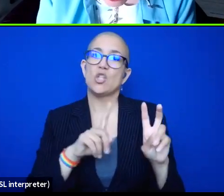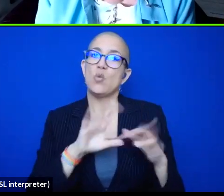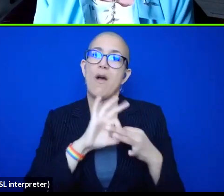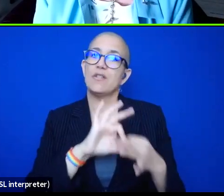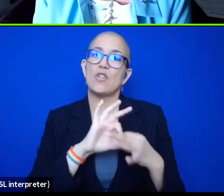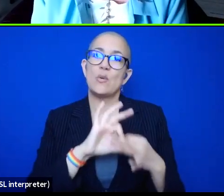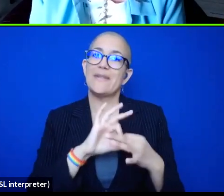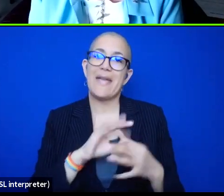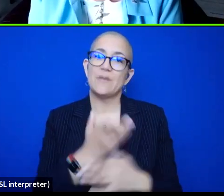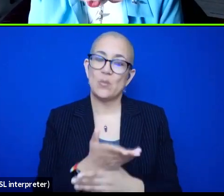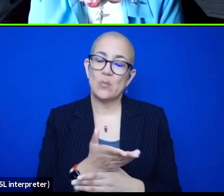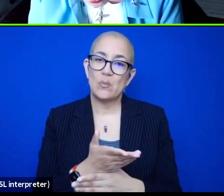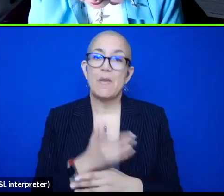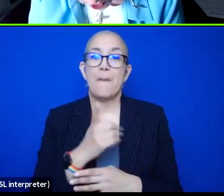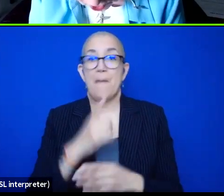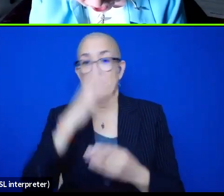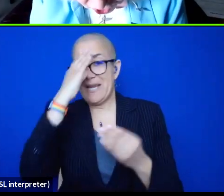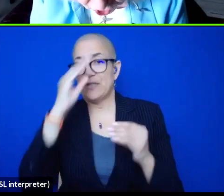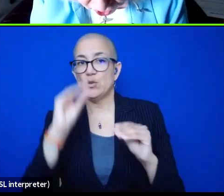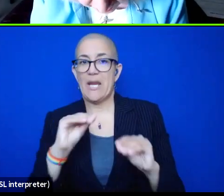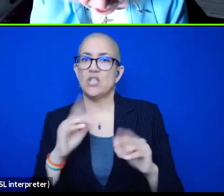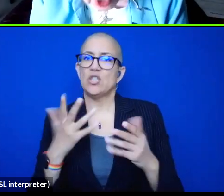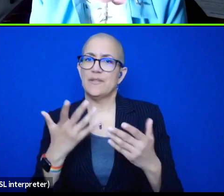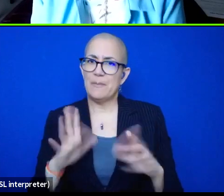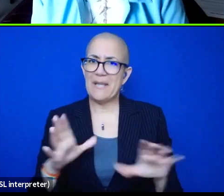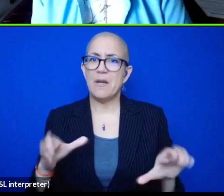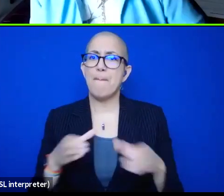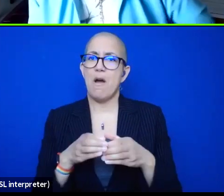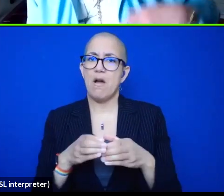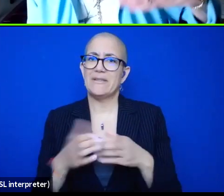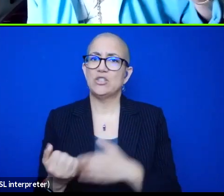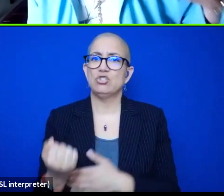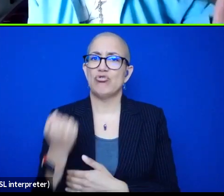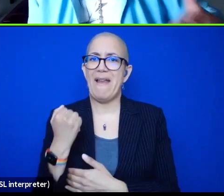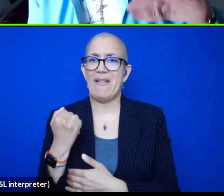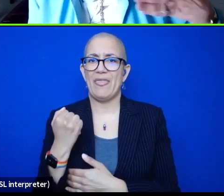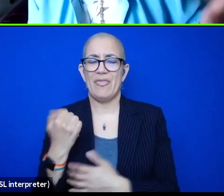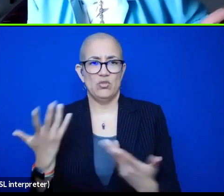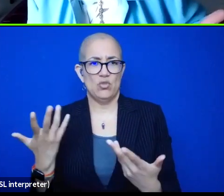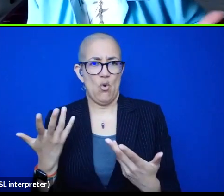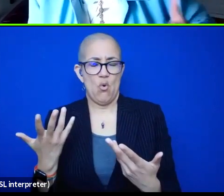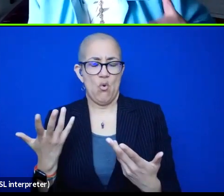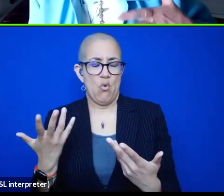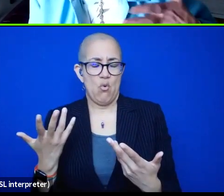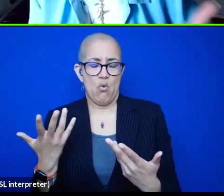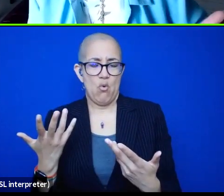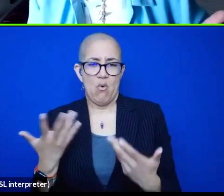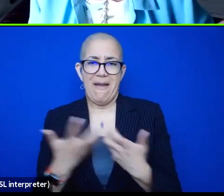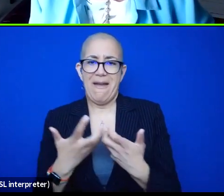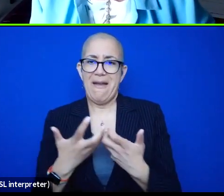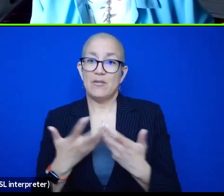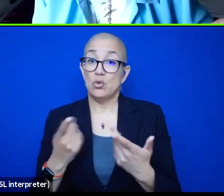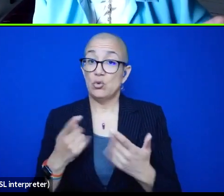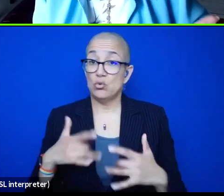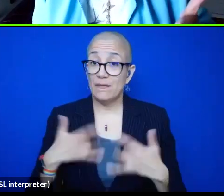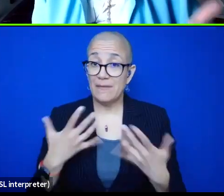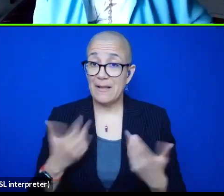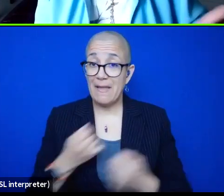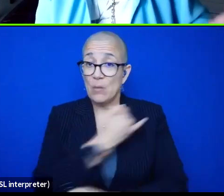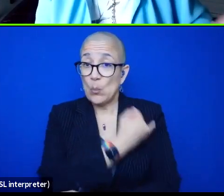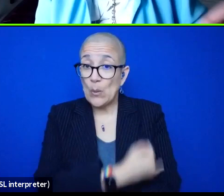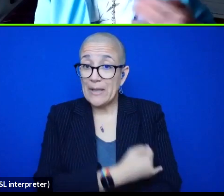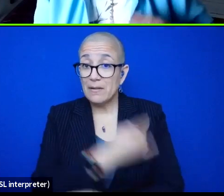associated. But education has long been a party strength. So to what extent do you feel you have a weakness in education